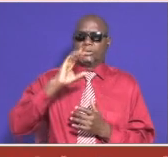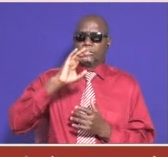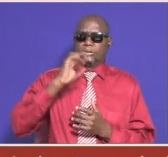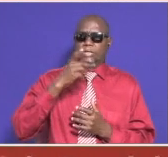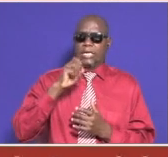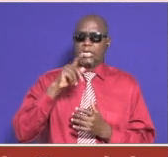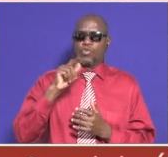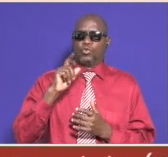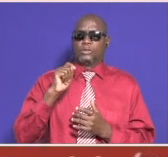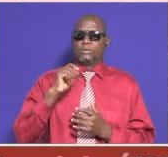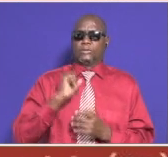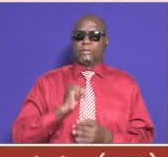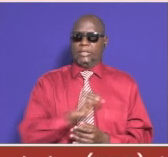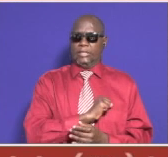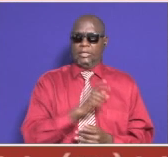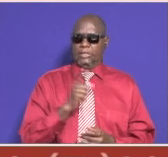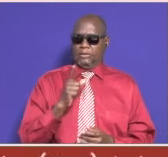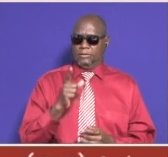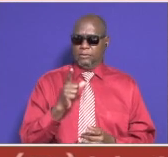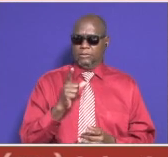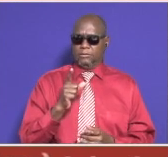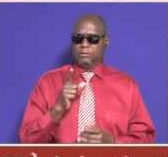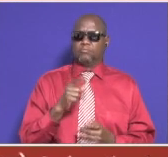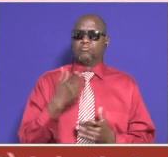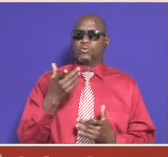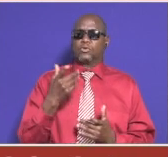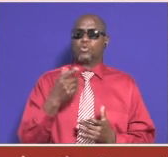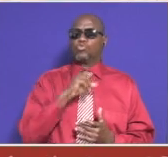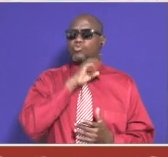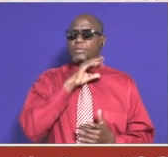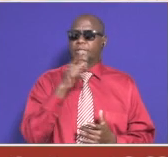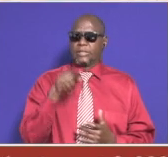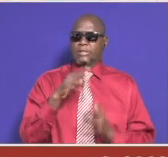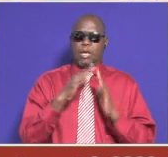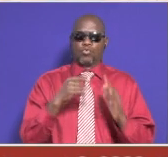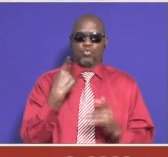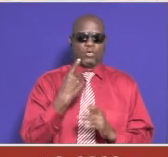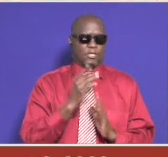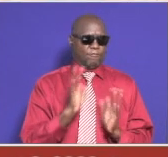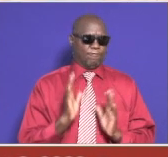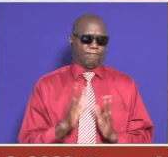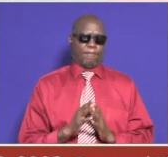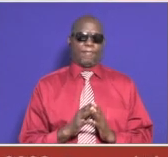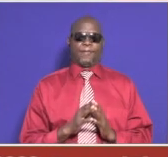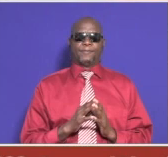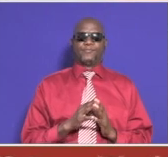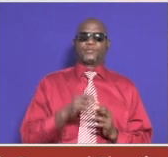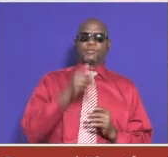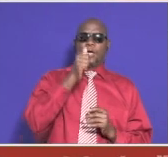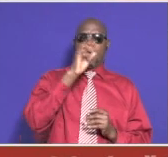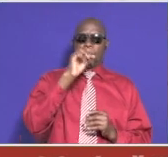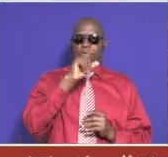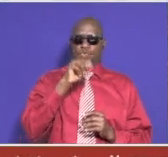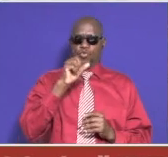got the ear of the president who's the appointing authority, let us not just complain in this House. In his verdict, Senate Speaker Amason Kingi asked